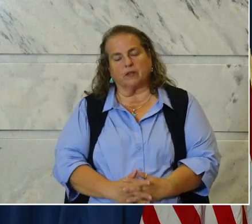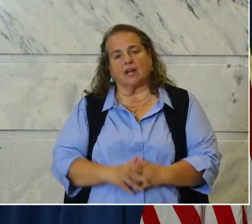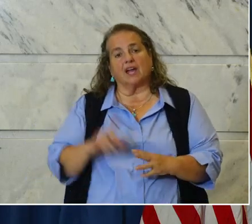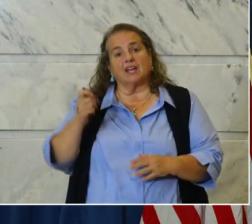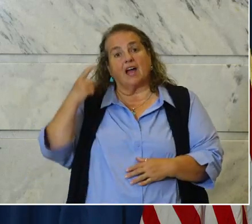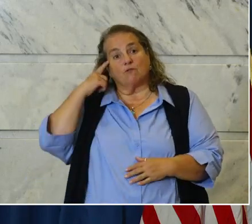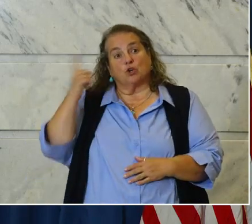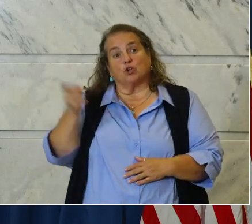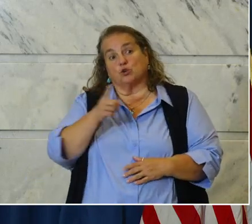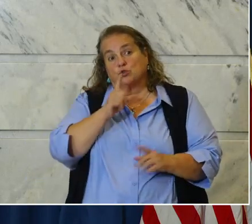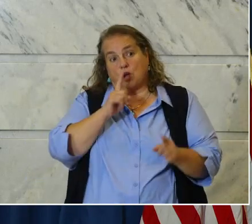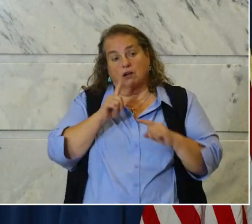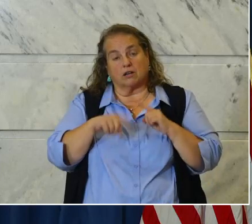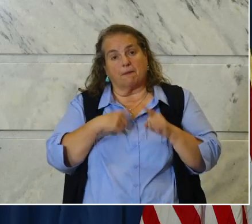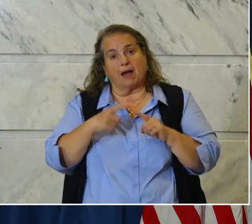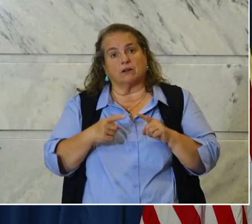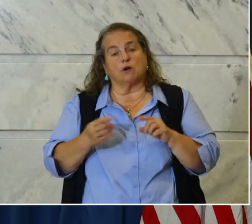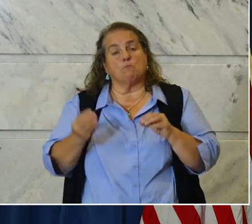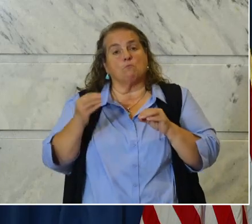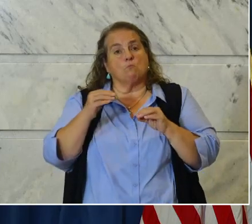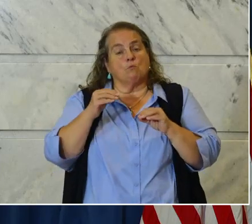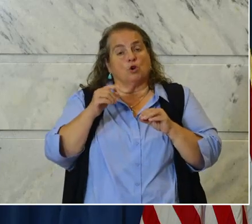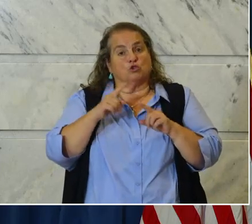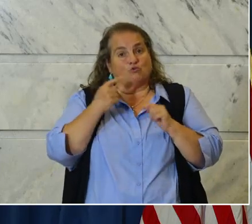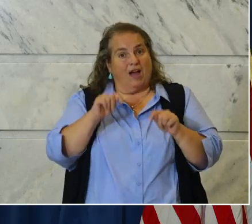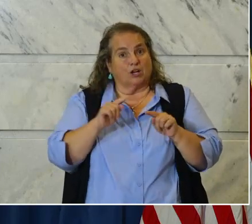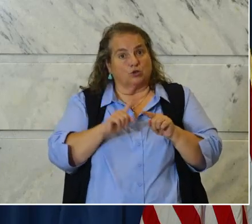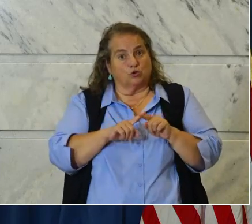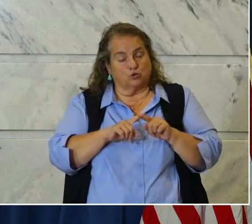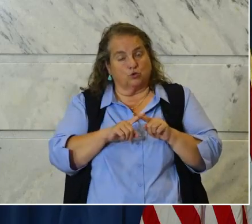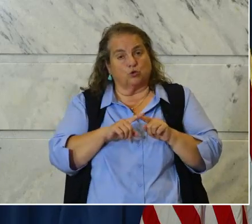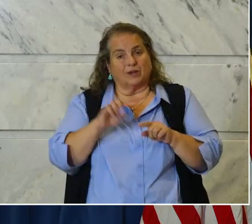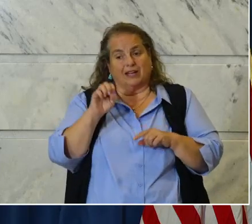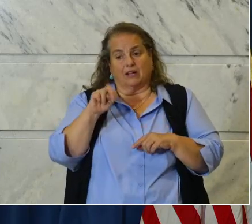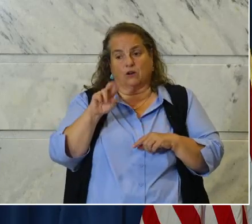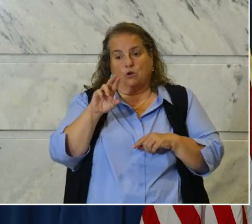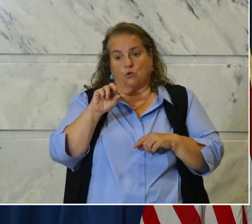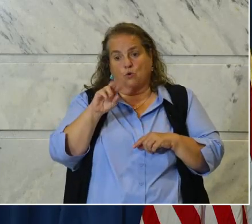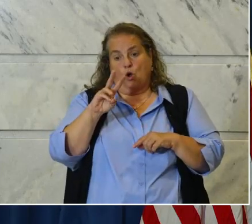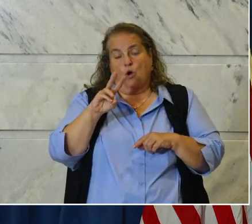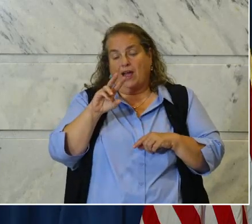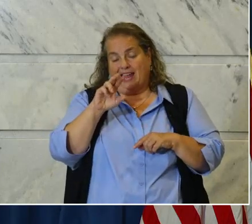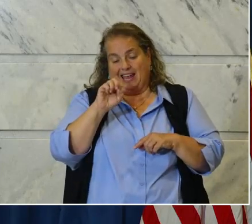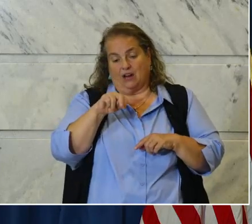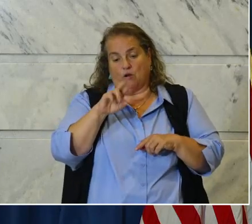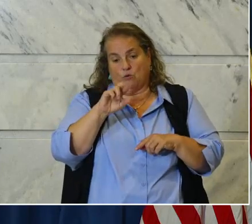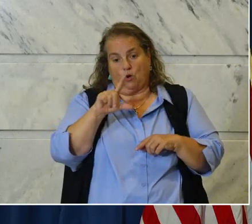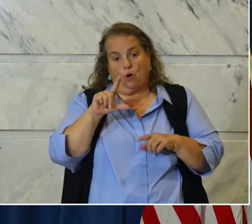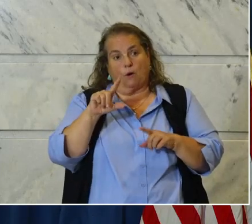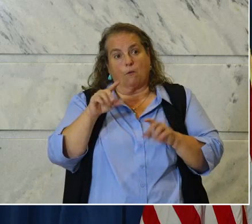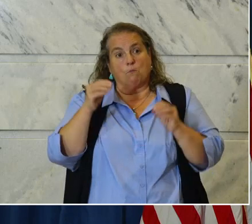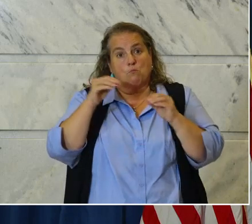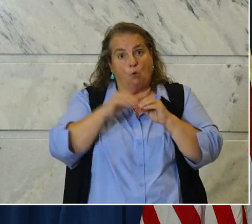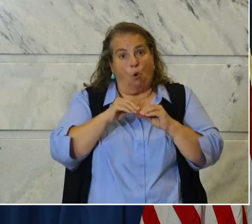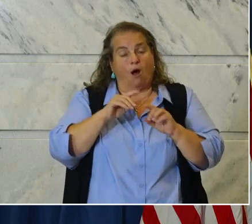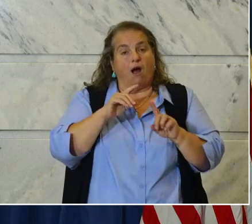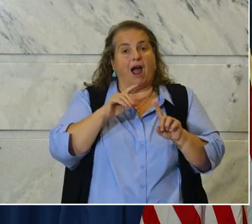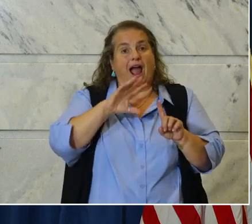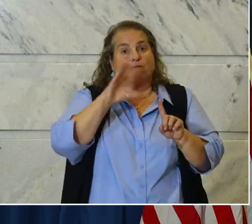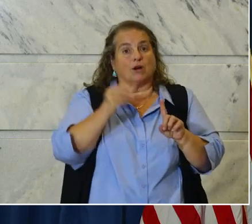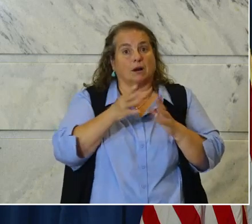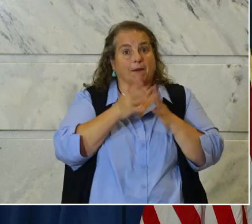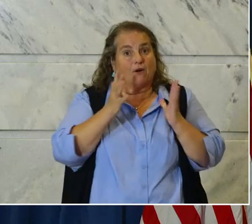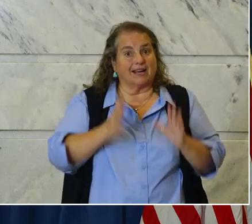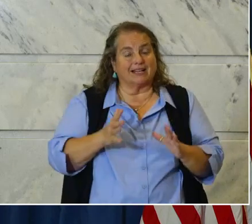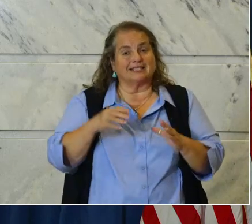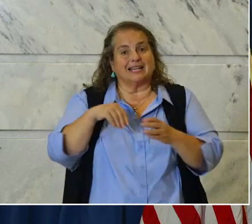Mm-hmm. There are billboards, television spots running. Are you familiar with the mechanics of this